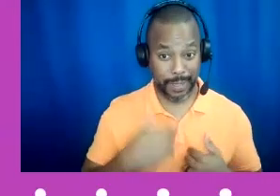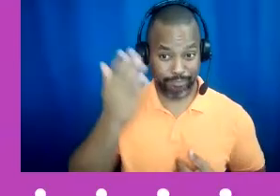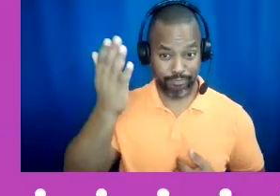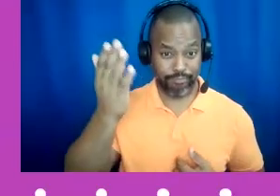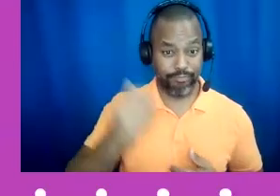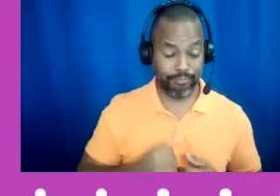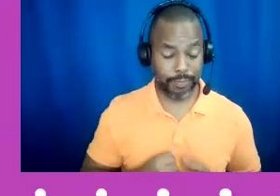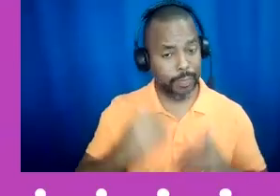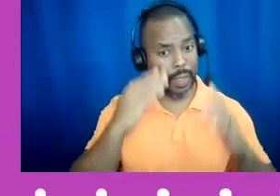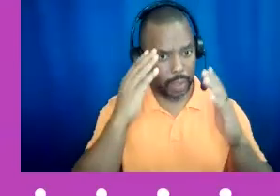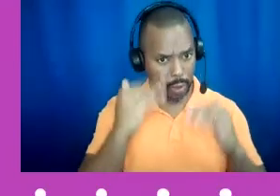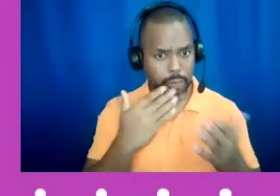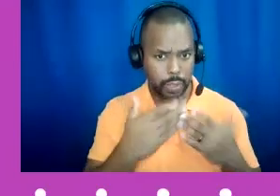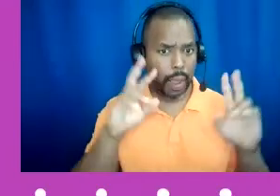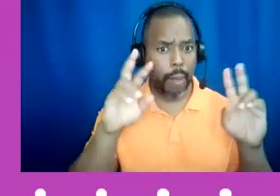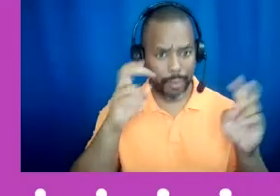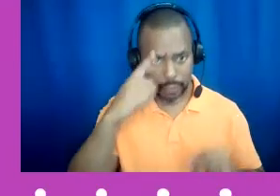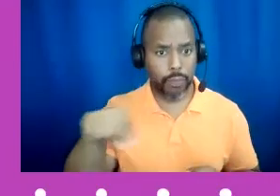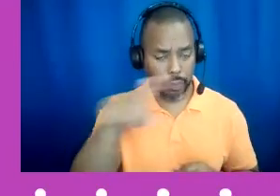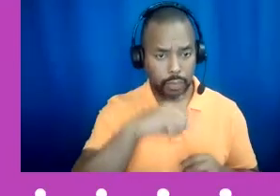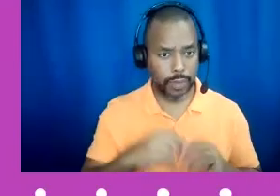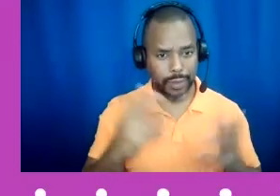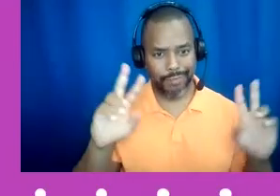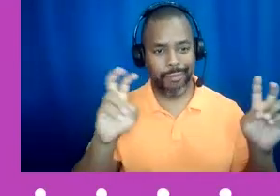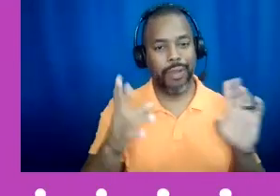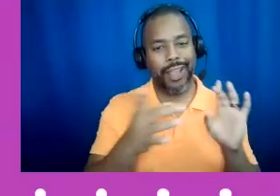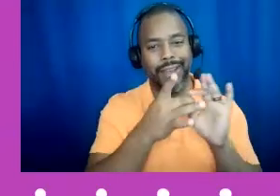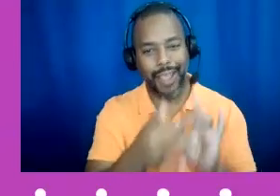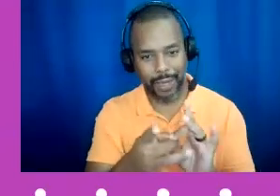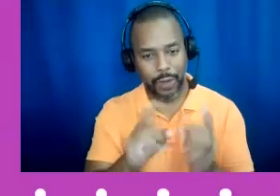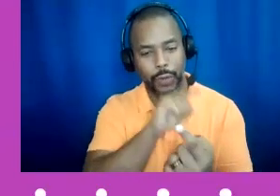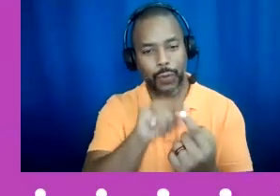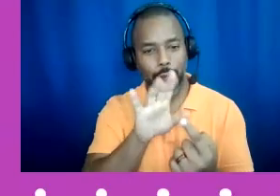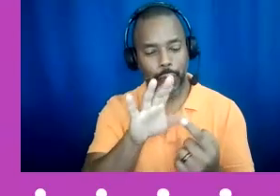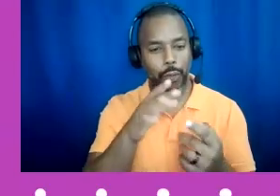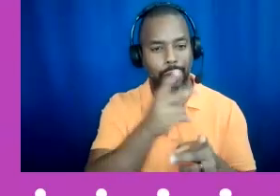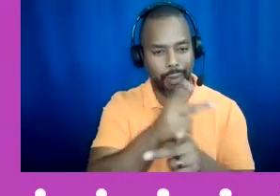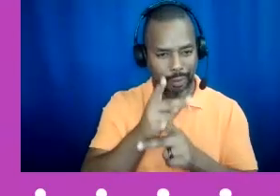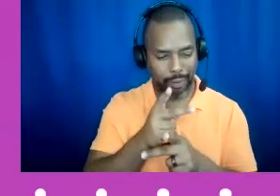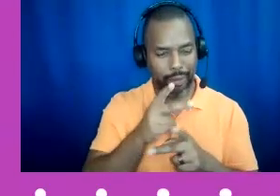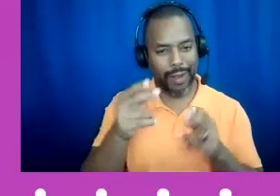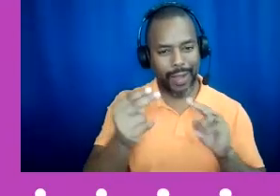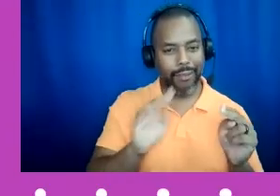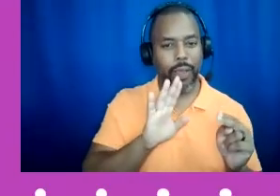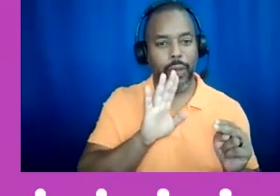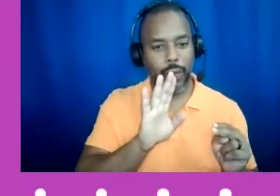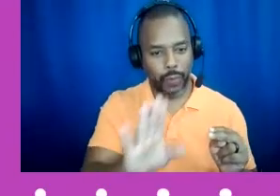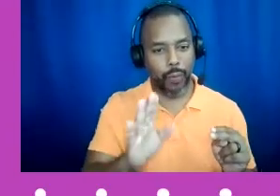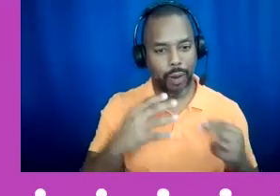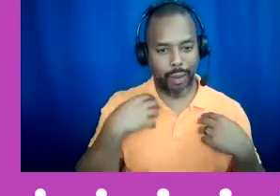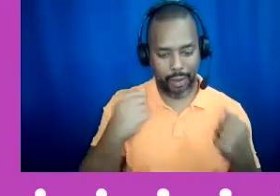I hope is a good topic for you. It's called Connected to Care, going to help you navigate your health benefits for your overall